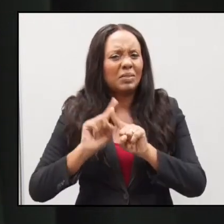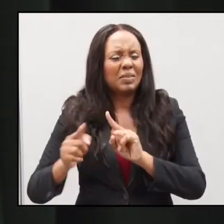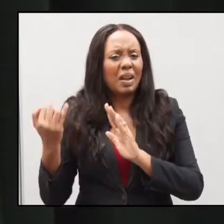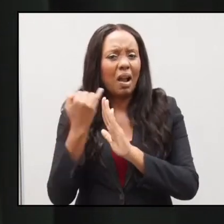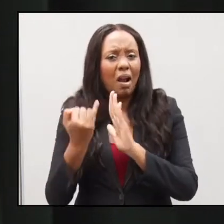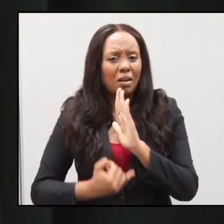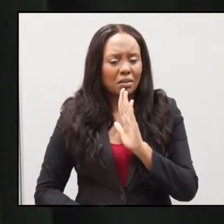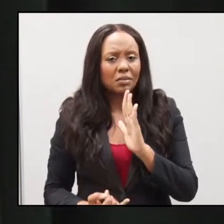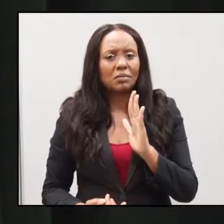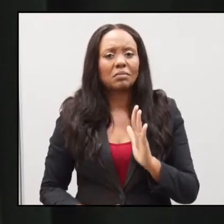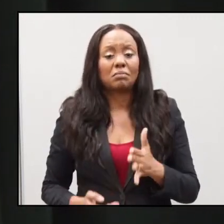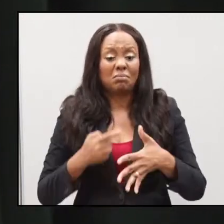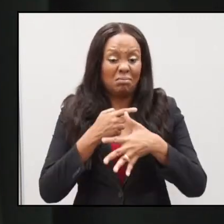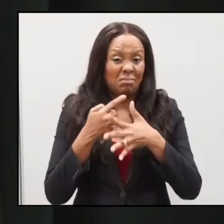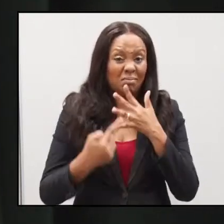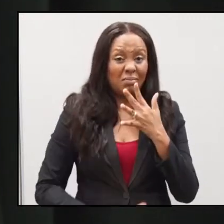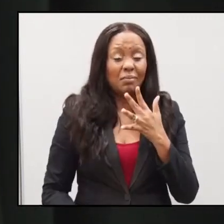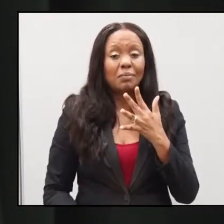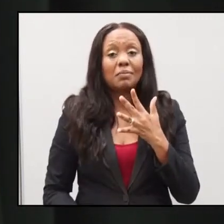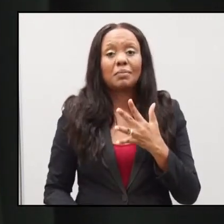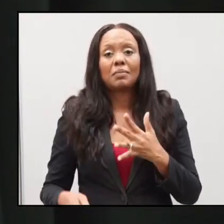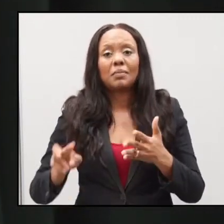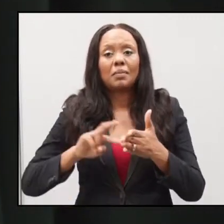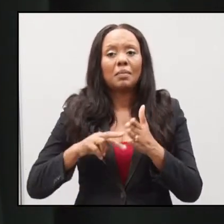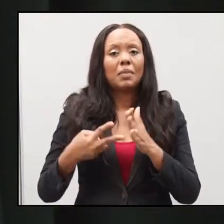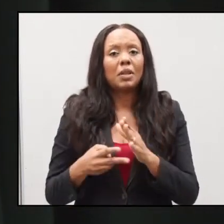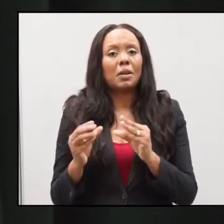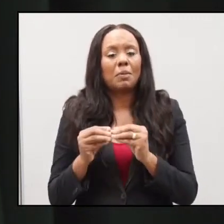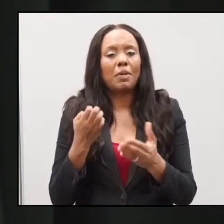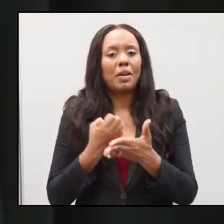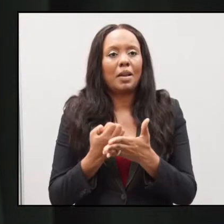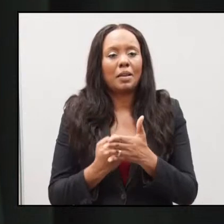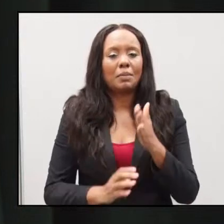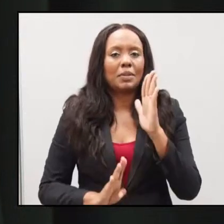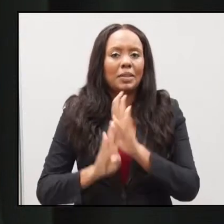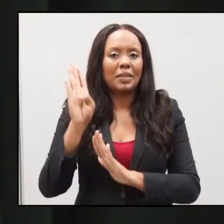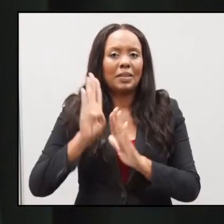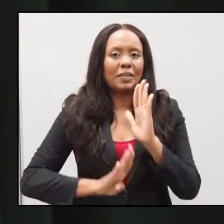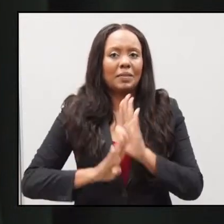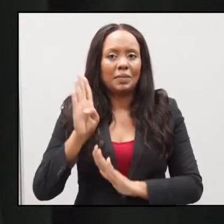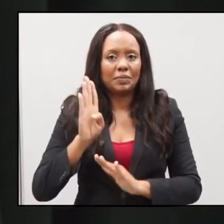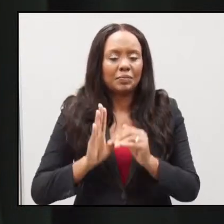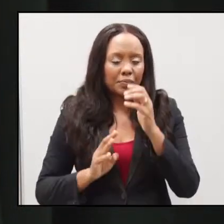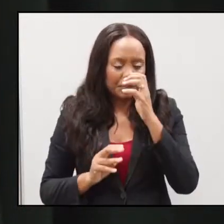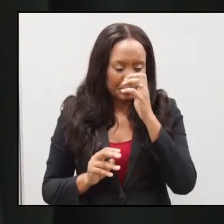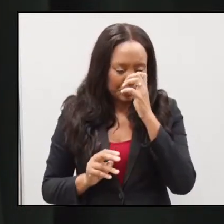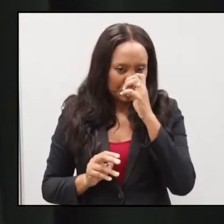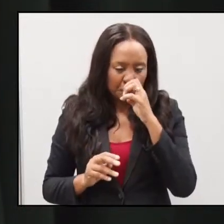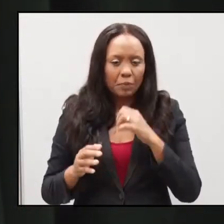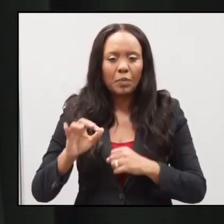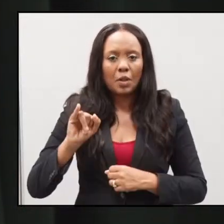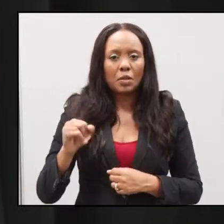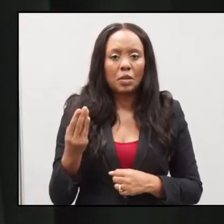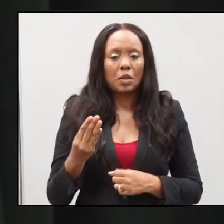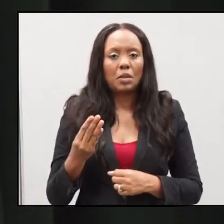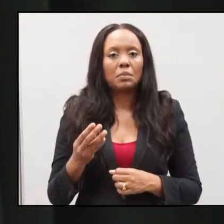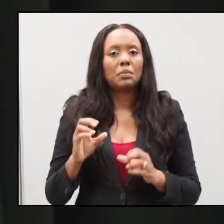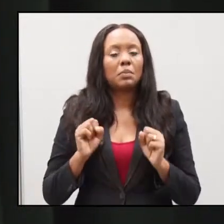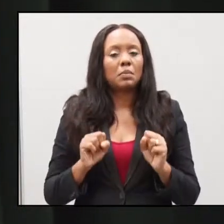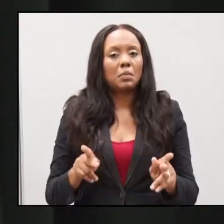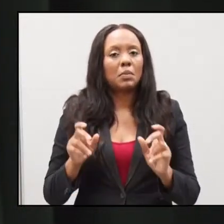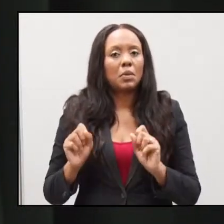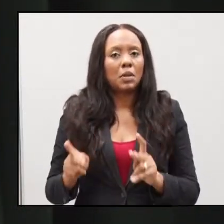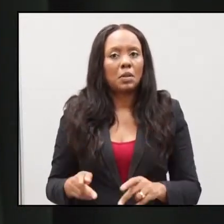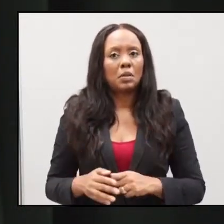these initiatives would lead to economic development, the creation of expansive job opportunities for Barbadians